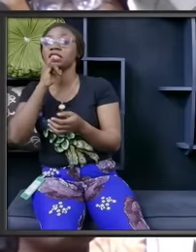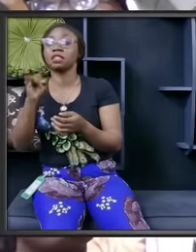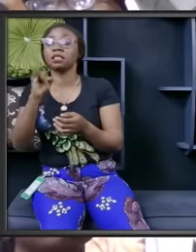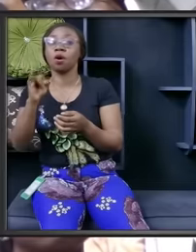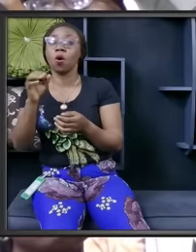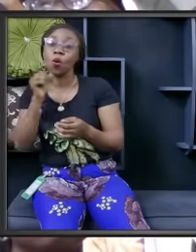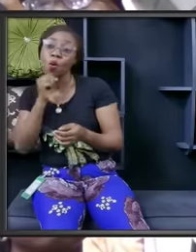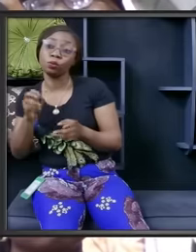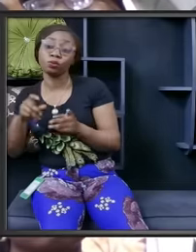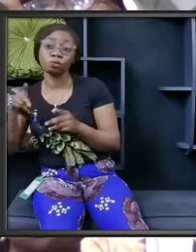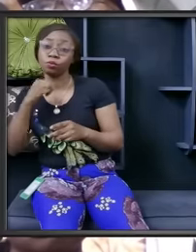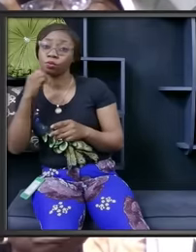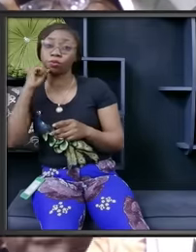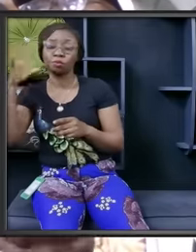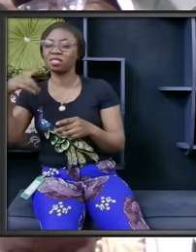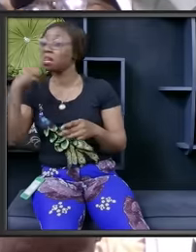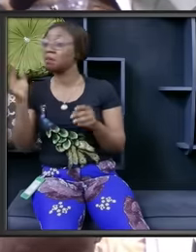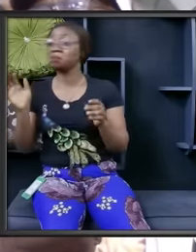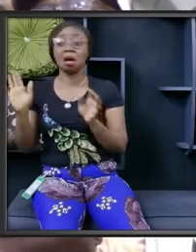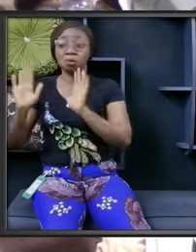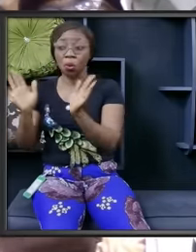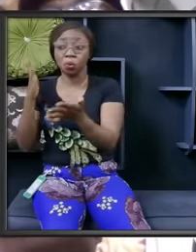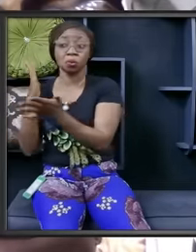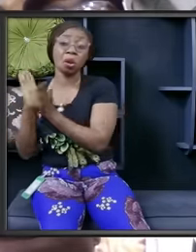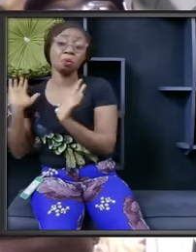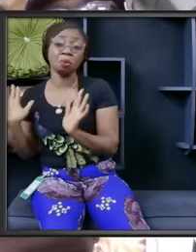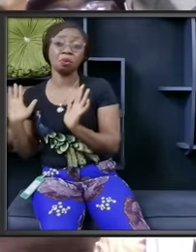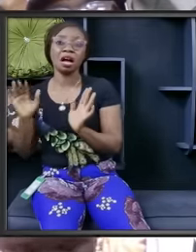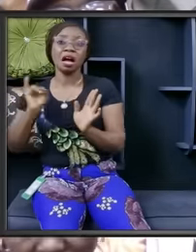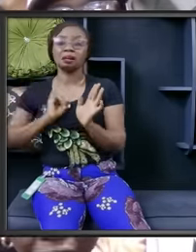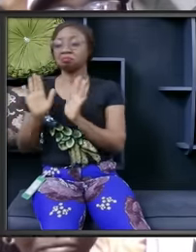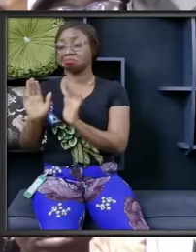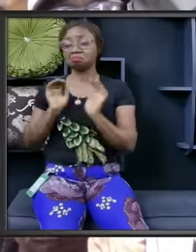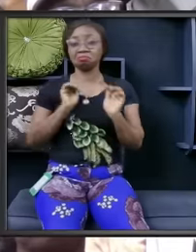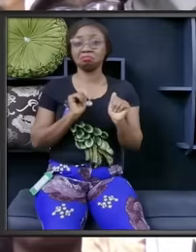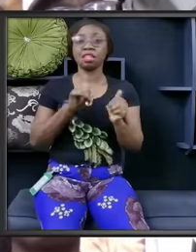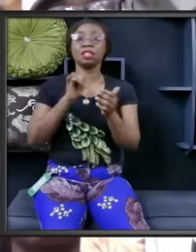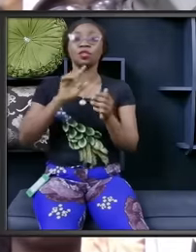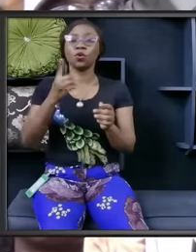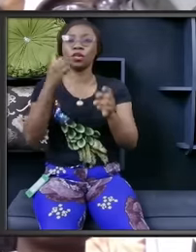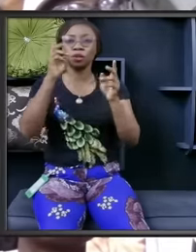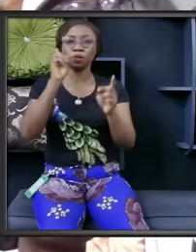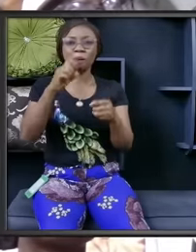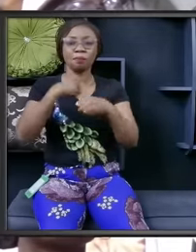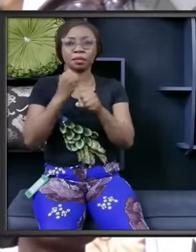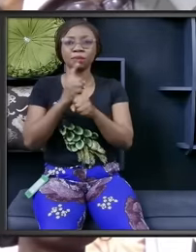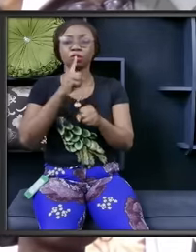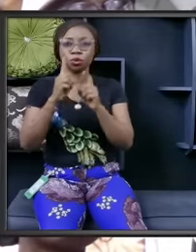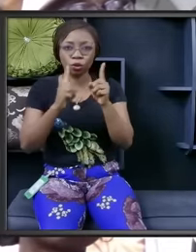neighbor. Say, make you know. I say, thank you, ma. So I know they talk for that one again. The only one where they make me talk. Now